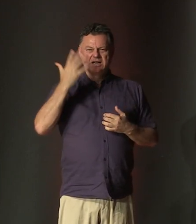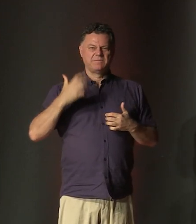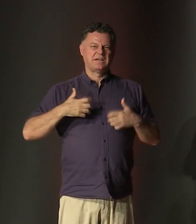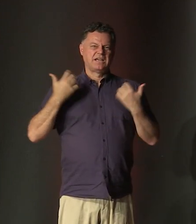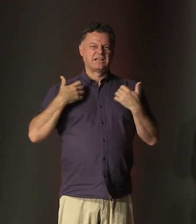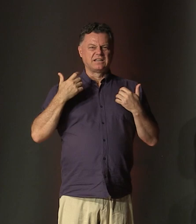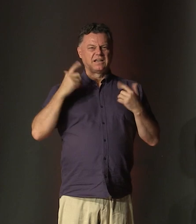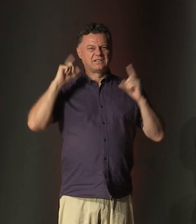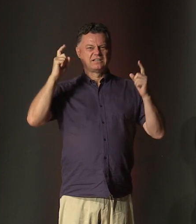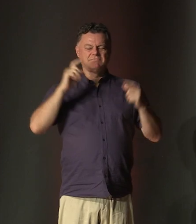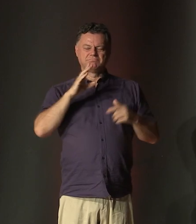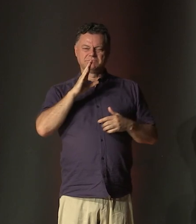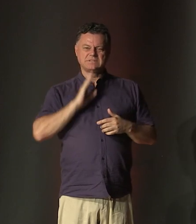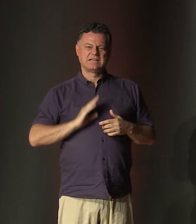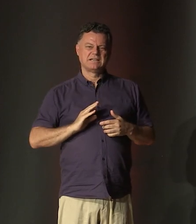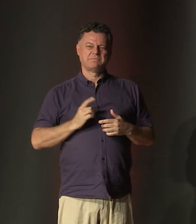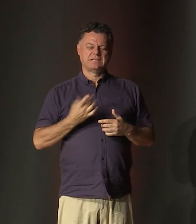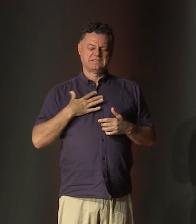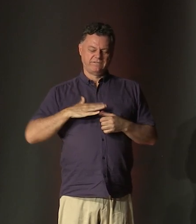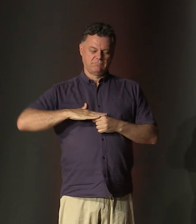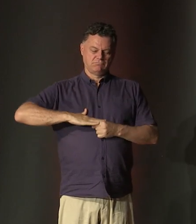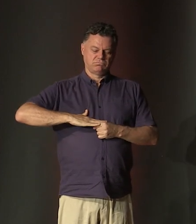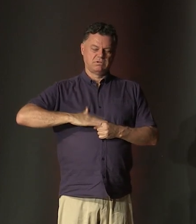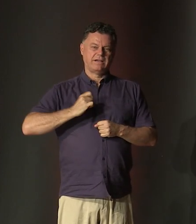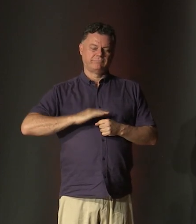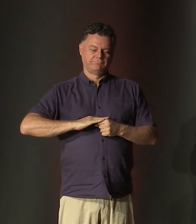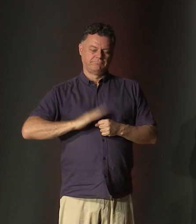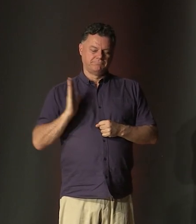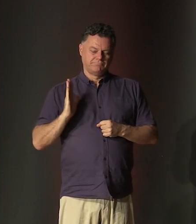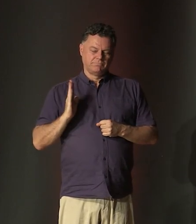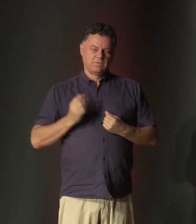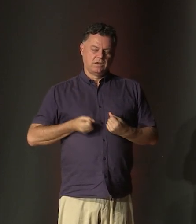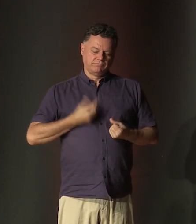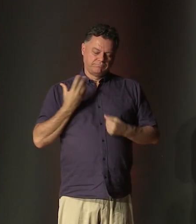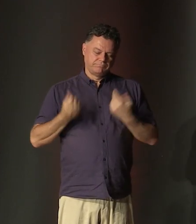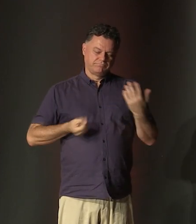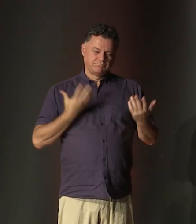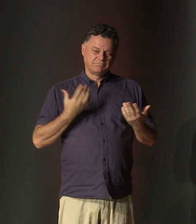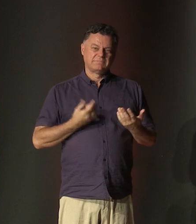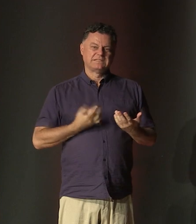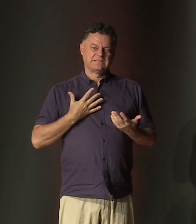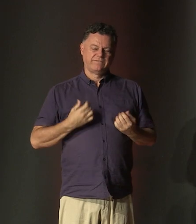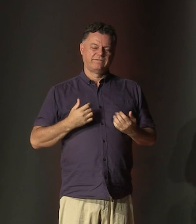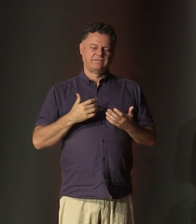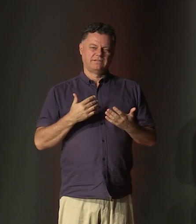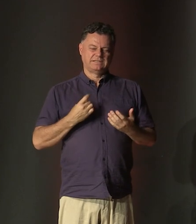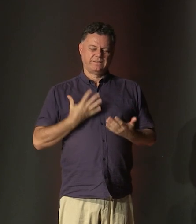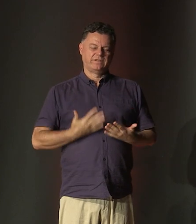sadness, I needed to widen my circle of compassion to also include myself.